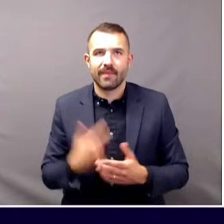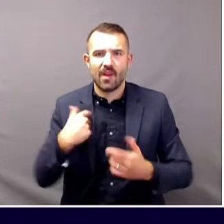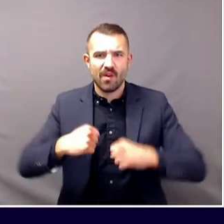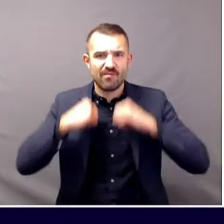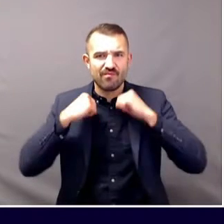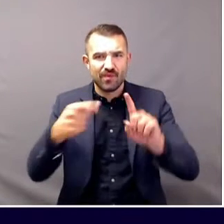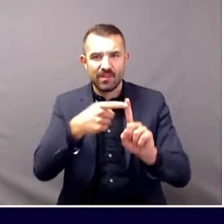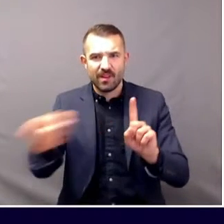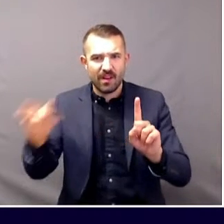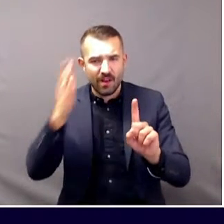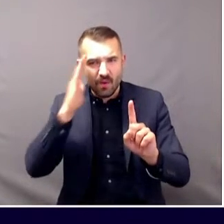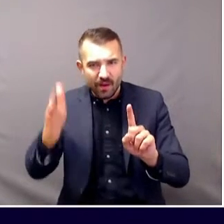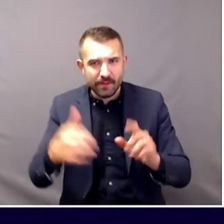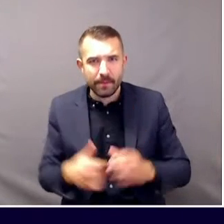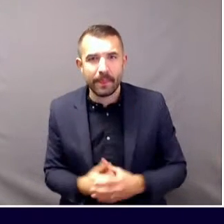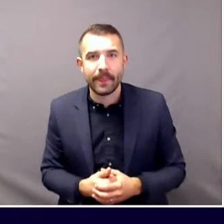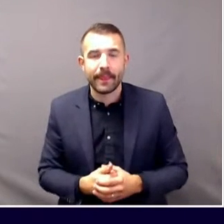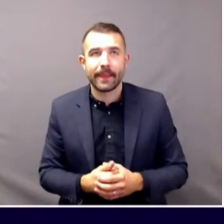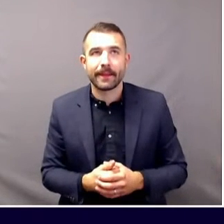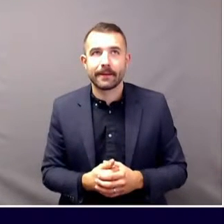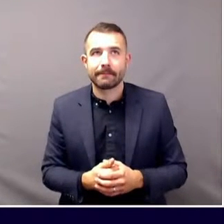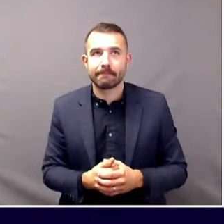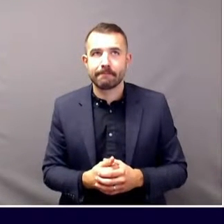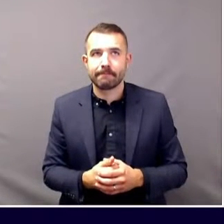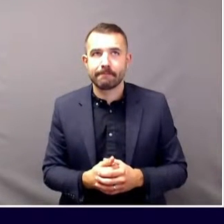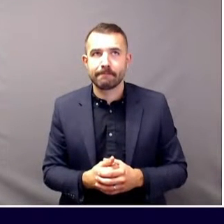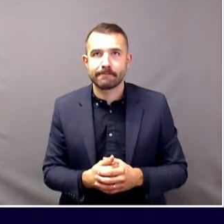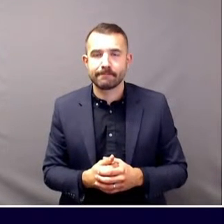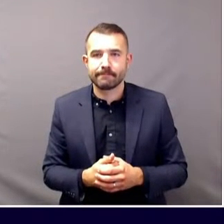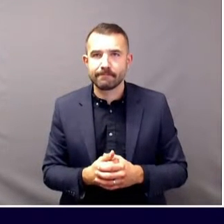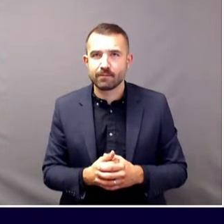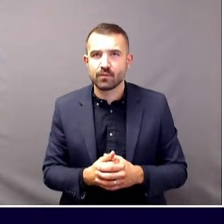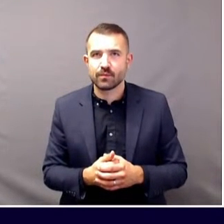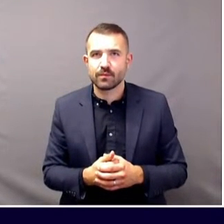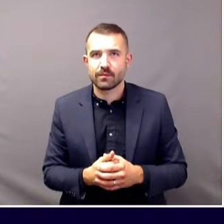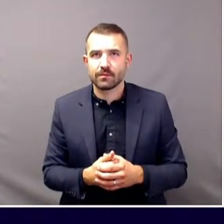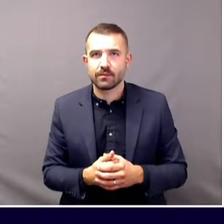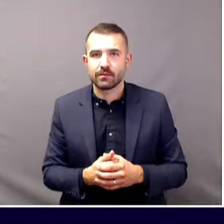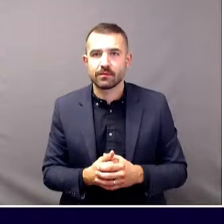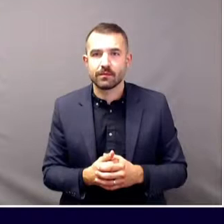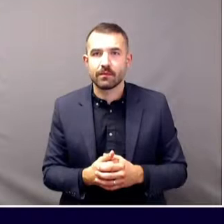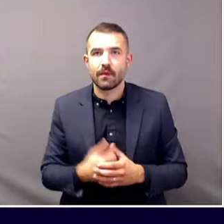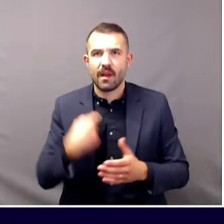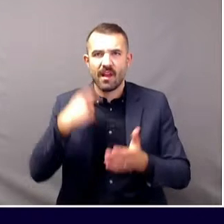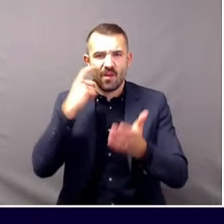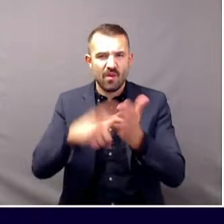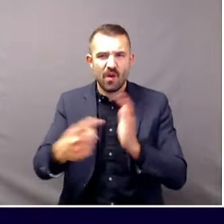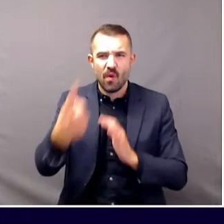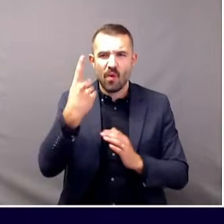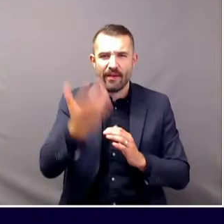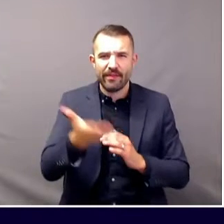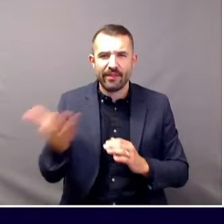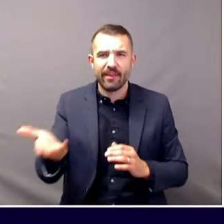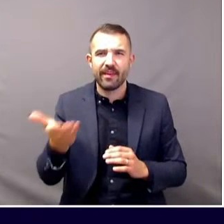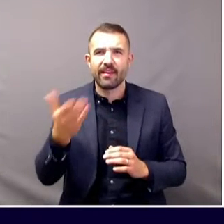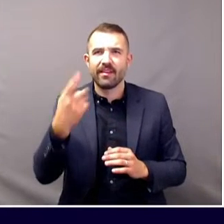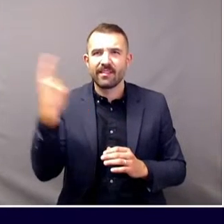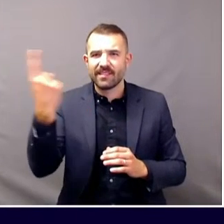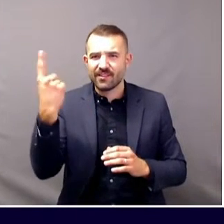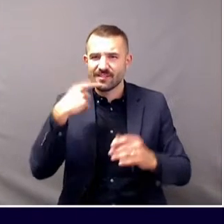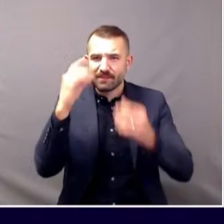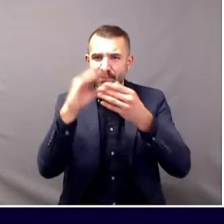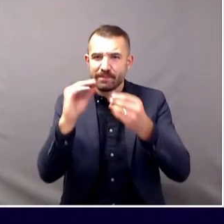to step in and possibly help them out? I noticed that one of the things that was said in the past couple of days about this was